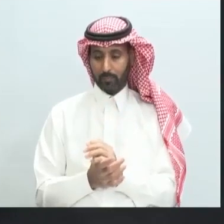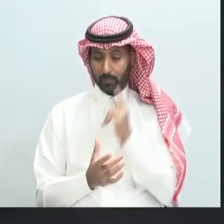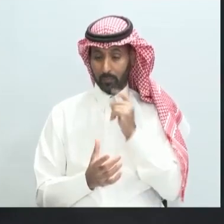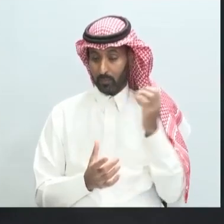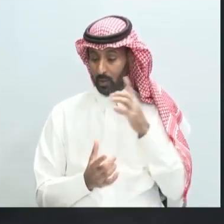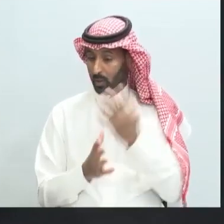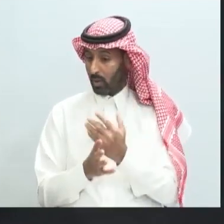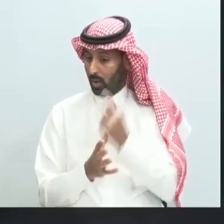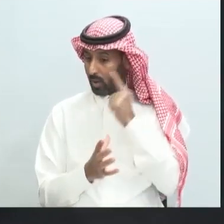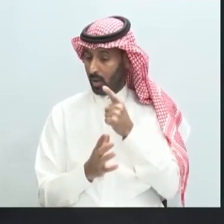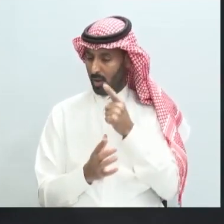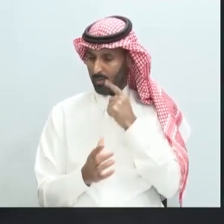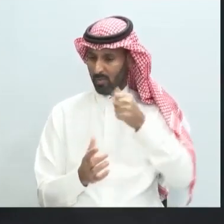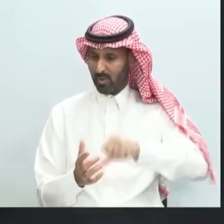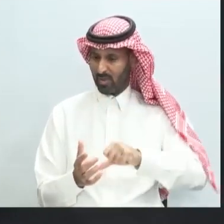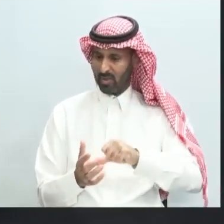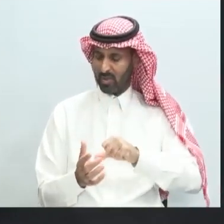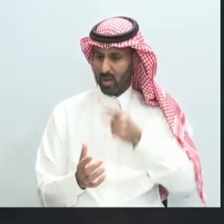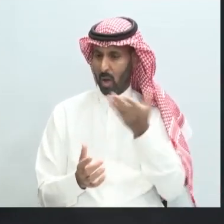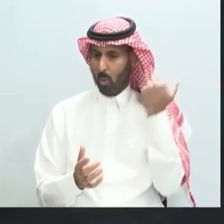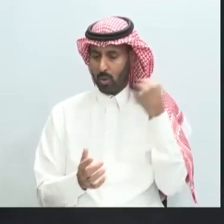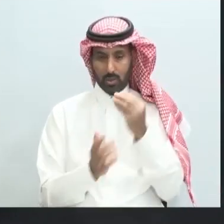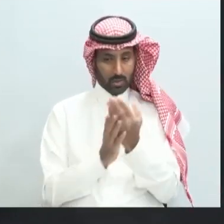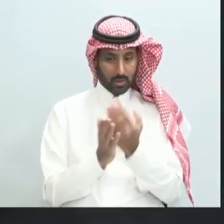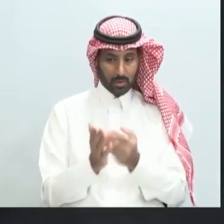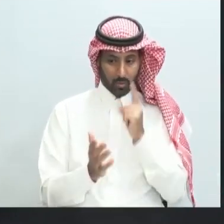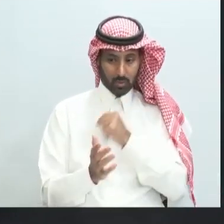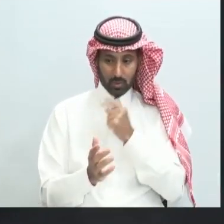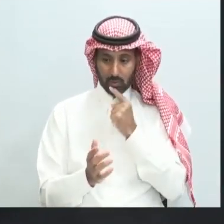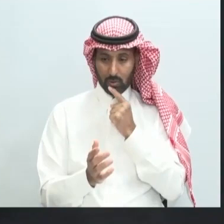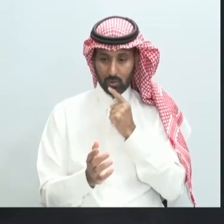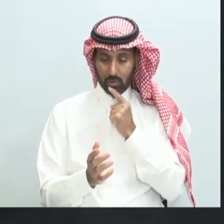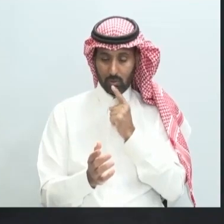you remember what are the bad things that we said we should not do?